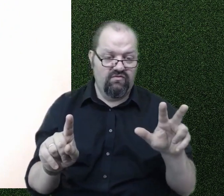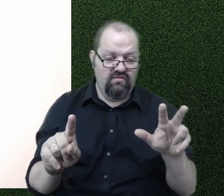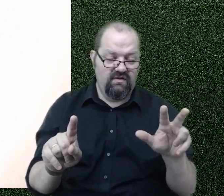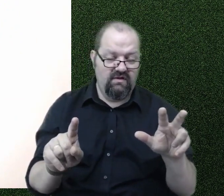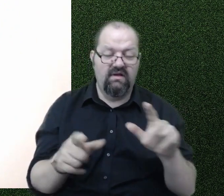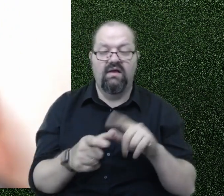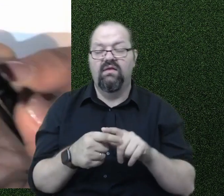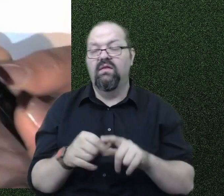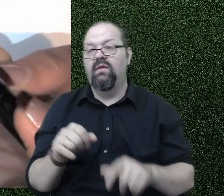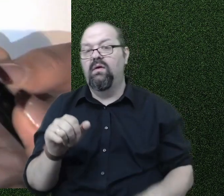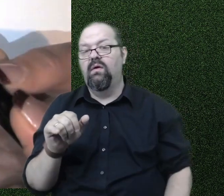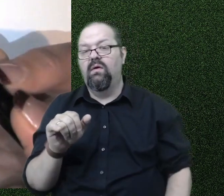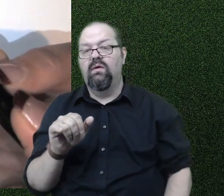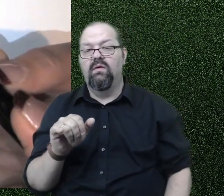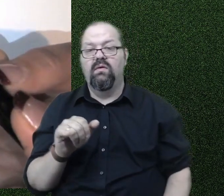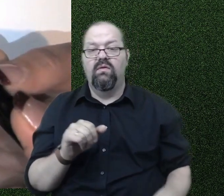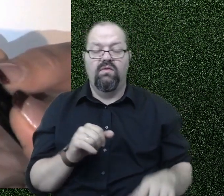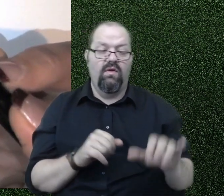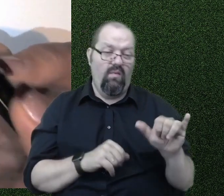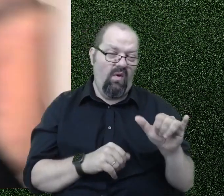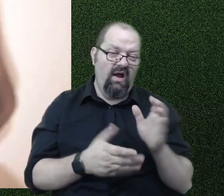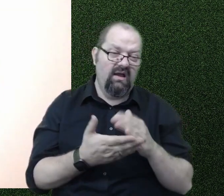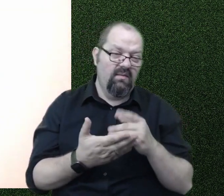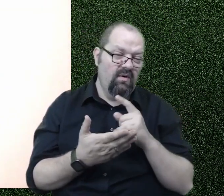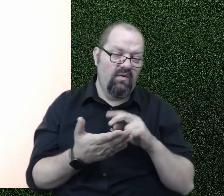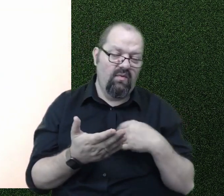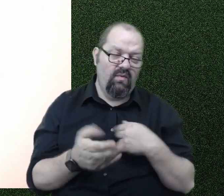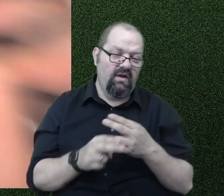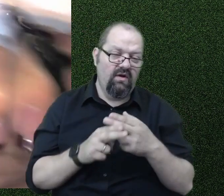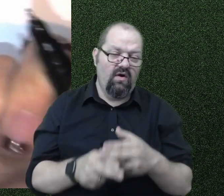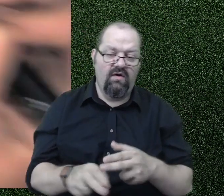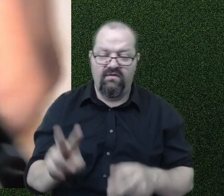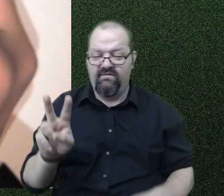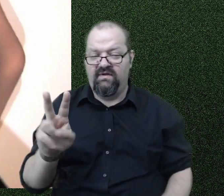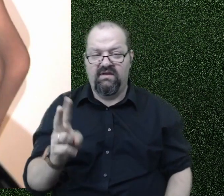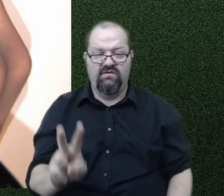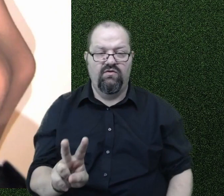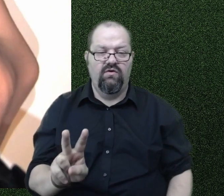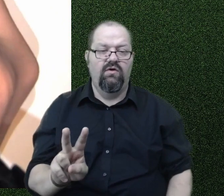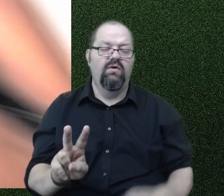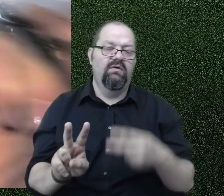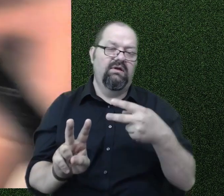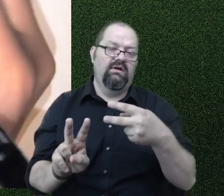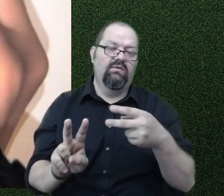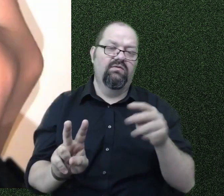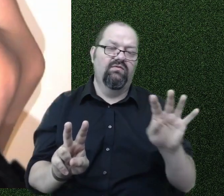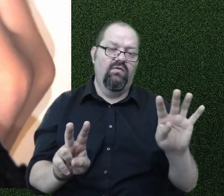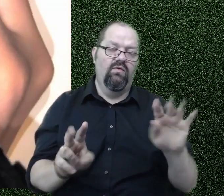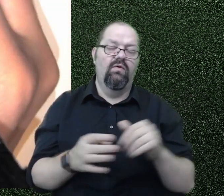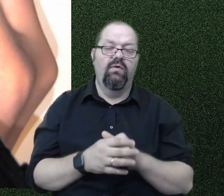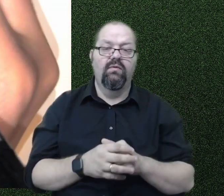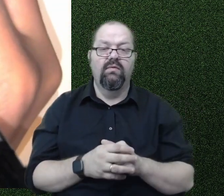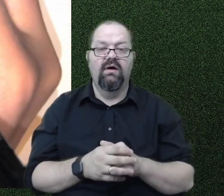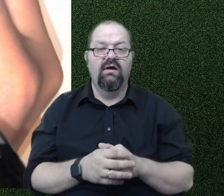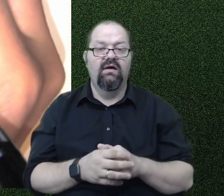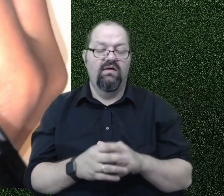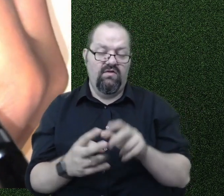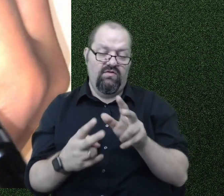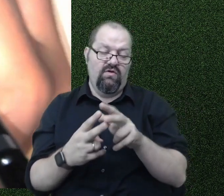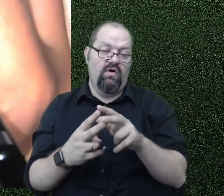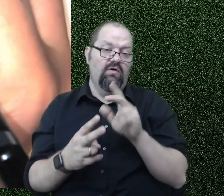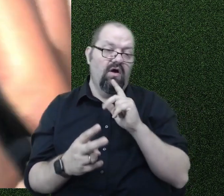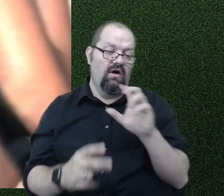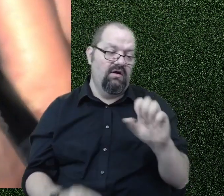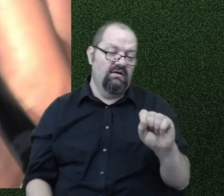And the y component of v, which we call v2, that's 4. Like these are the scalar components of